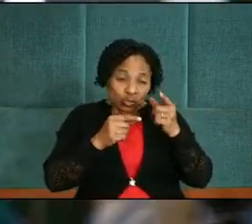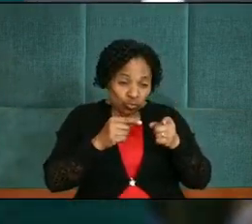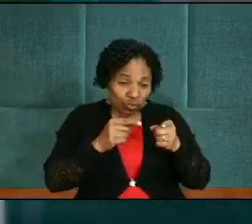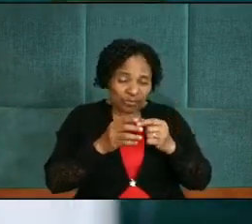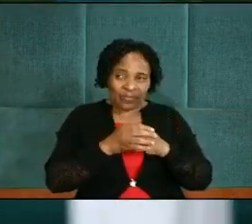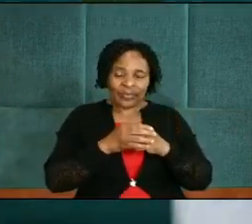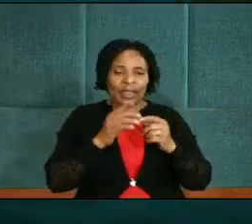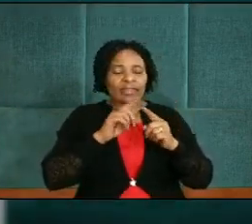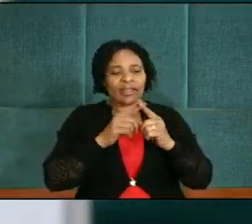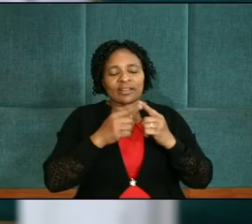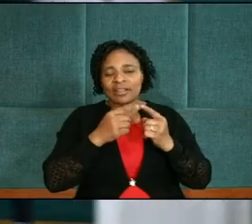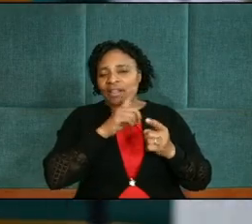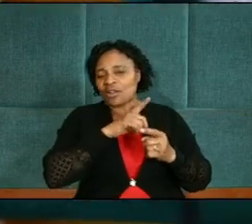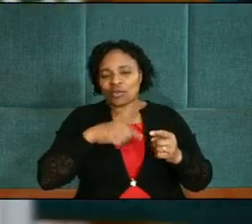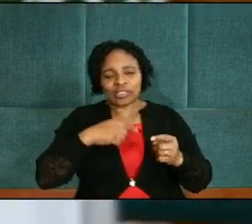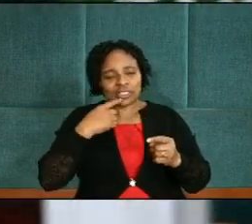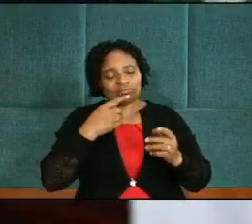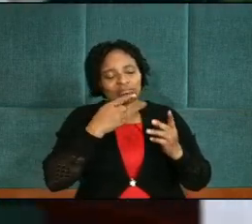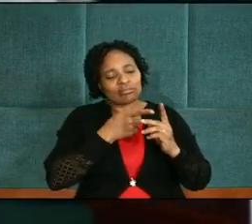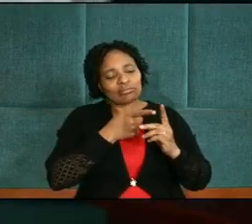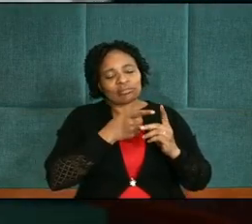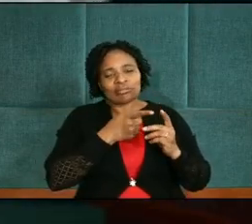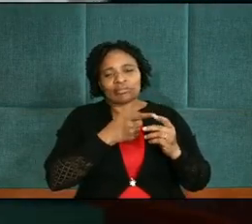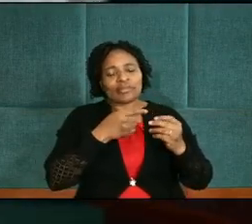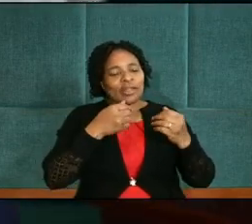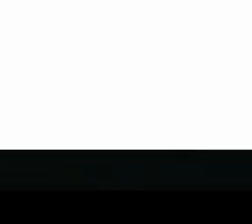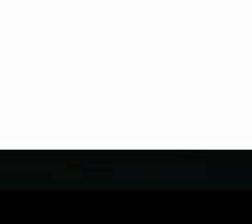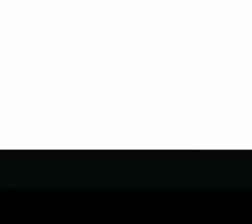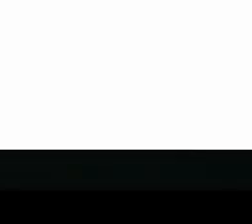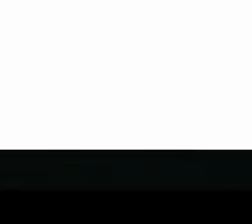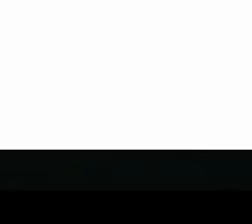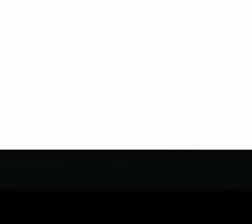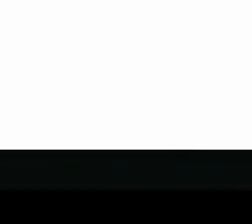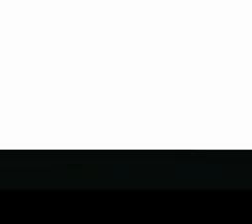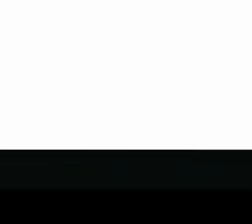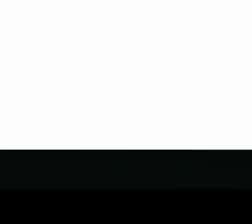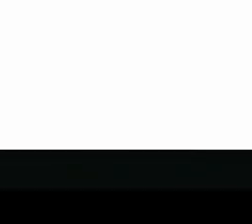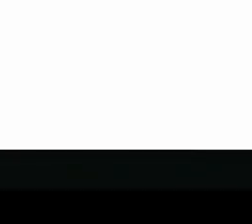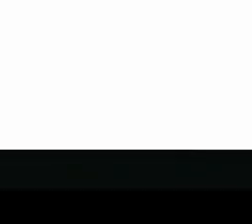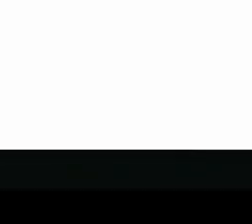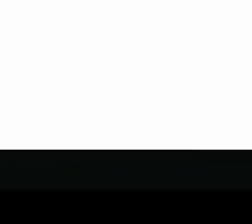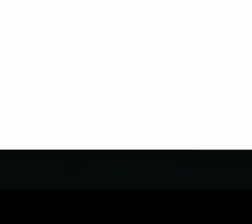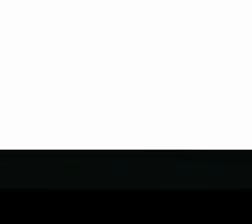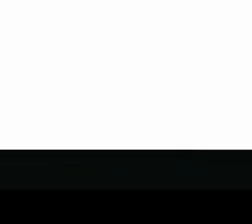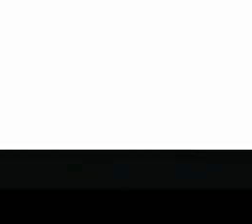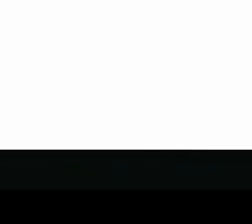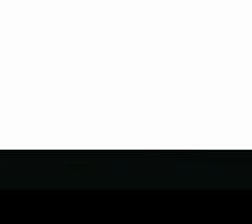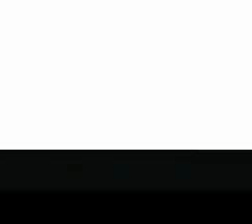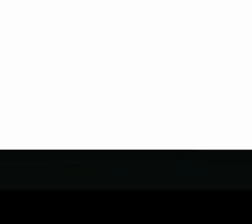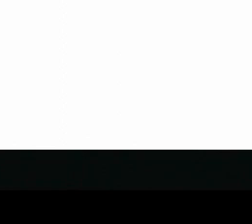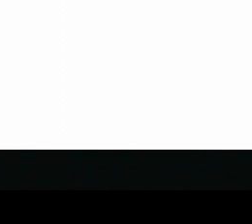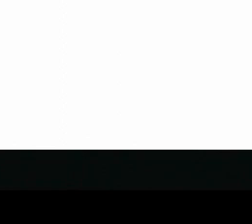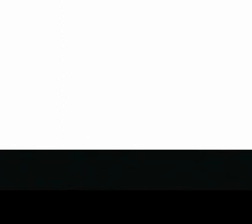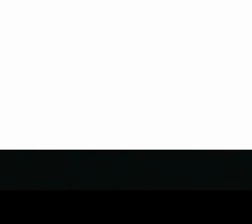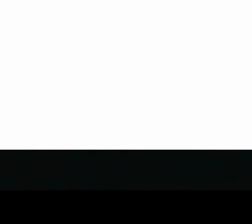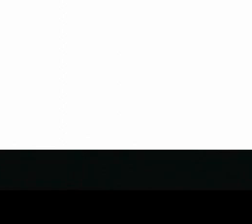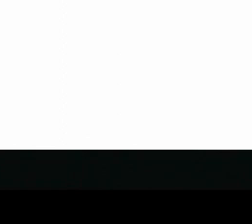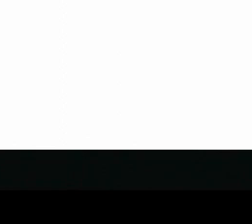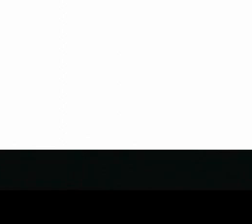is fear. And the Lord says, he will answer him saying, I say unto you, inasmuch as you did not do it,